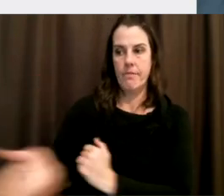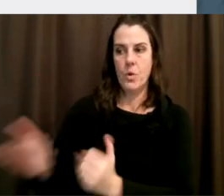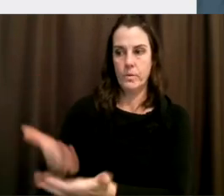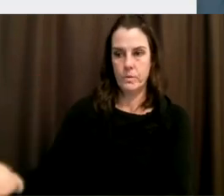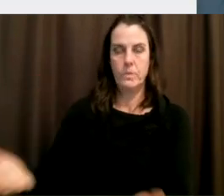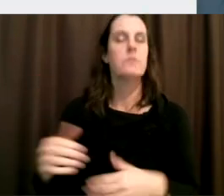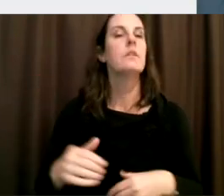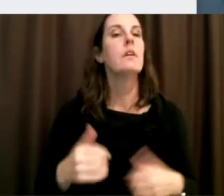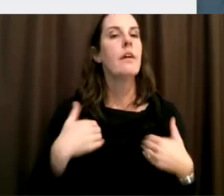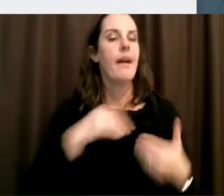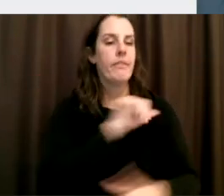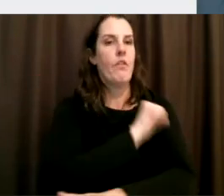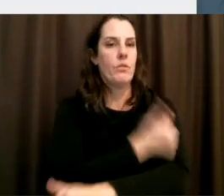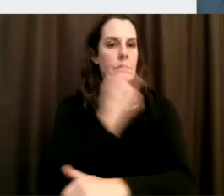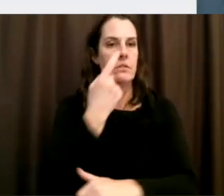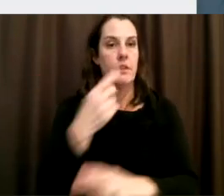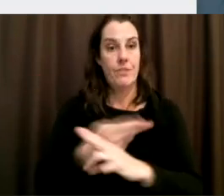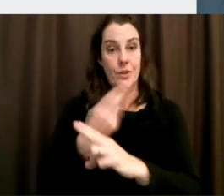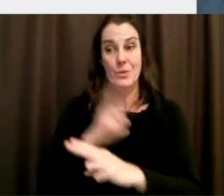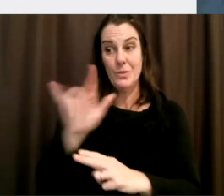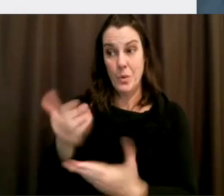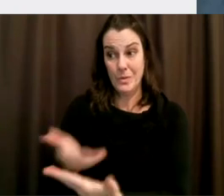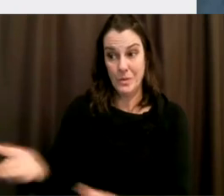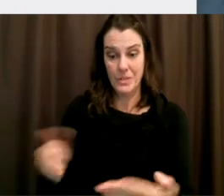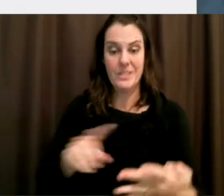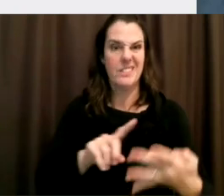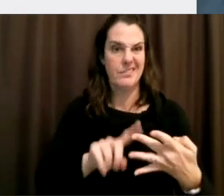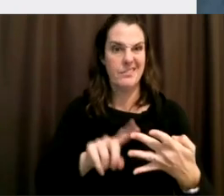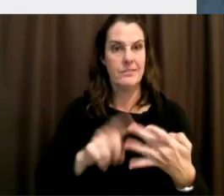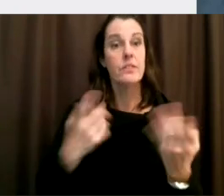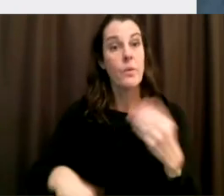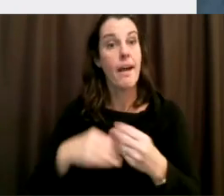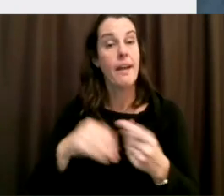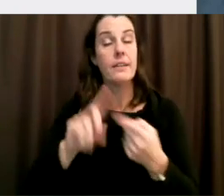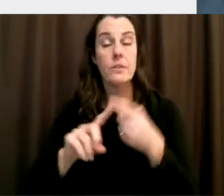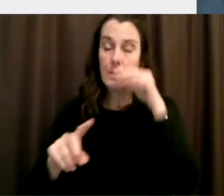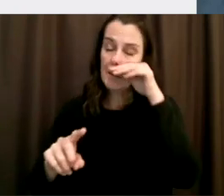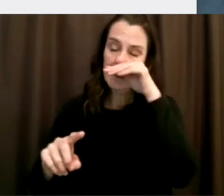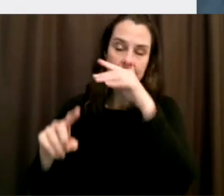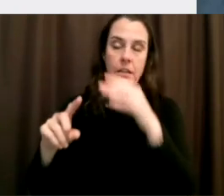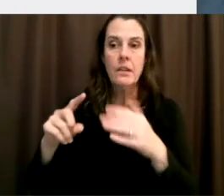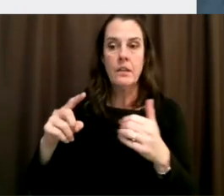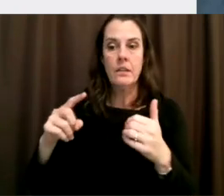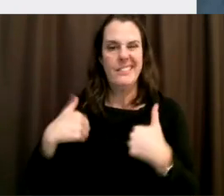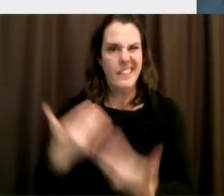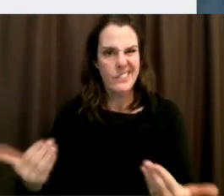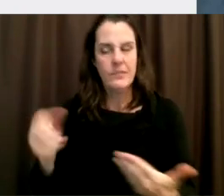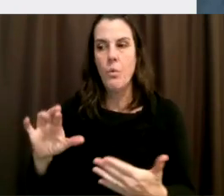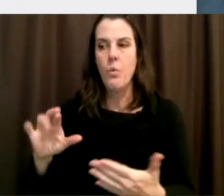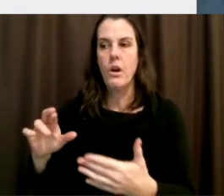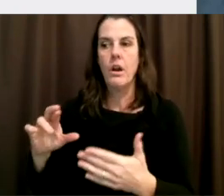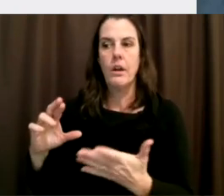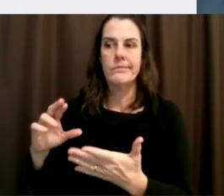have the authorization of the use of those goods. So adding to the inventory or taking from the